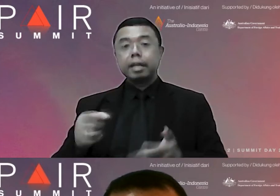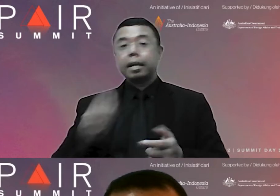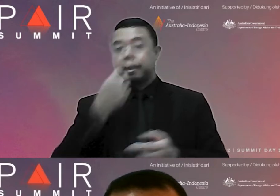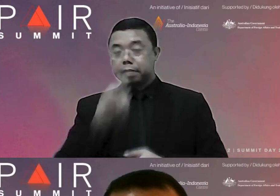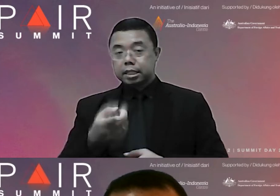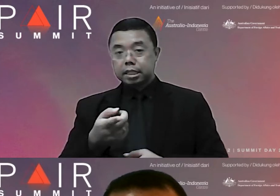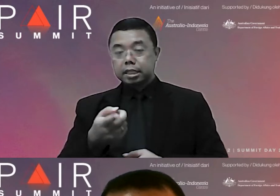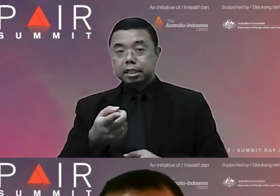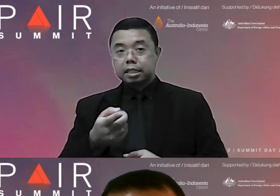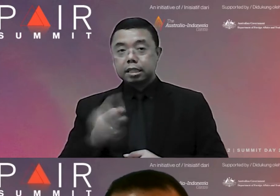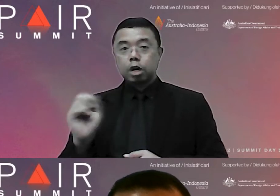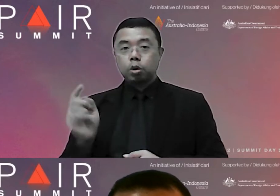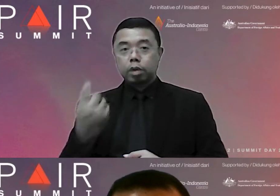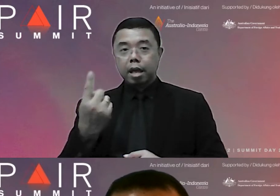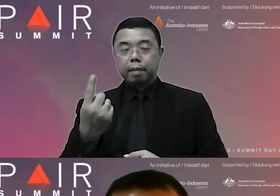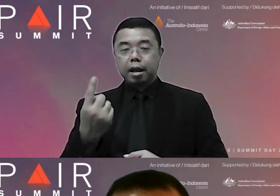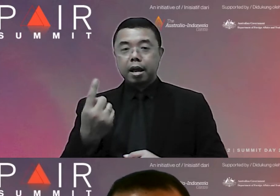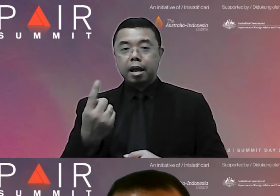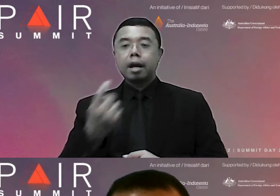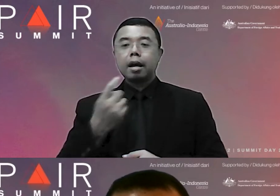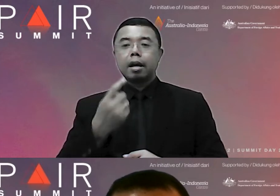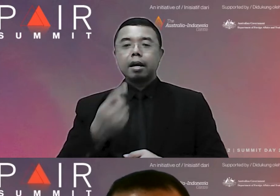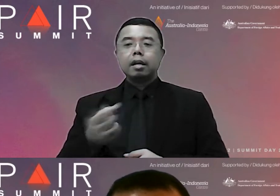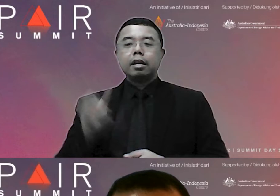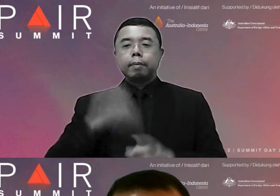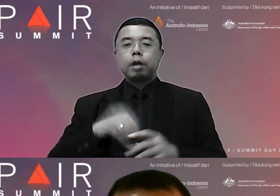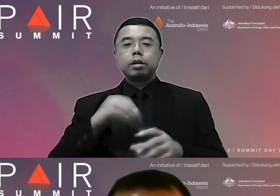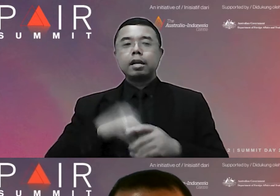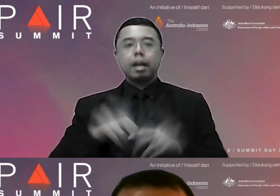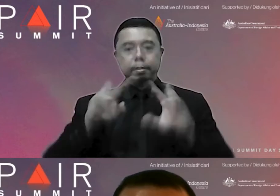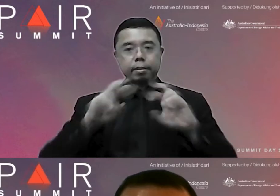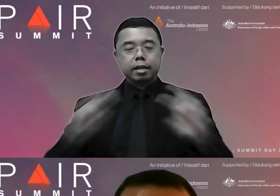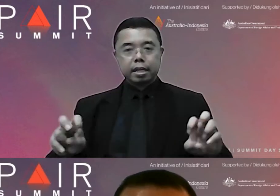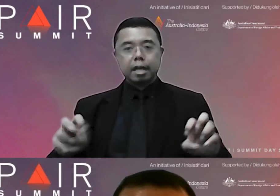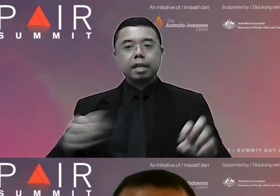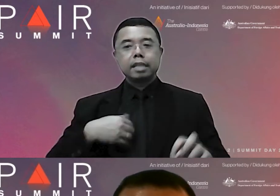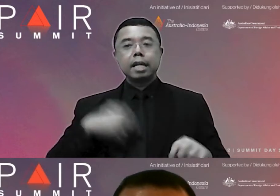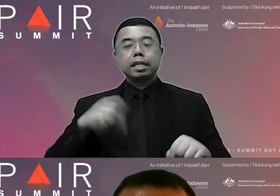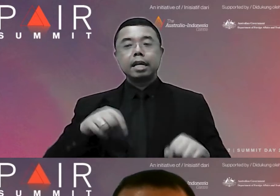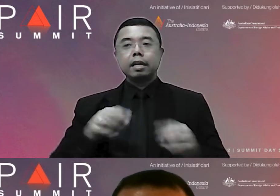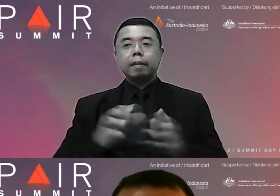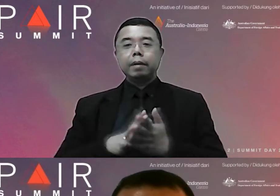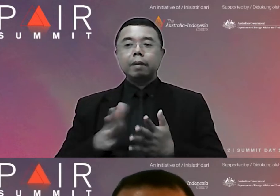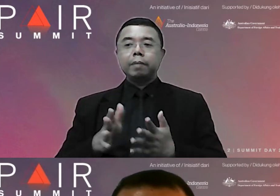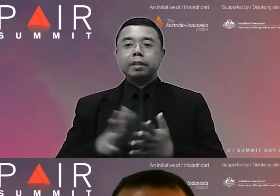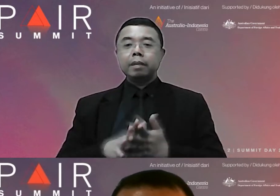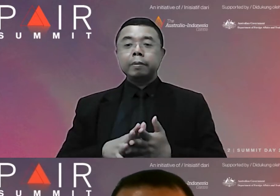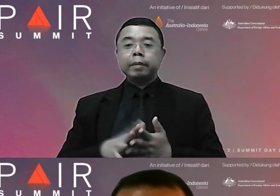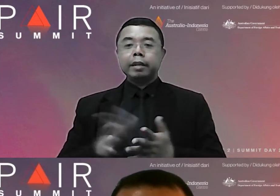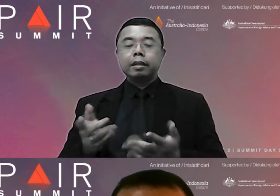the study results, you know, I'm just looking at our results, you know, 70% of people in